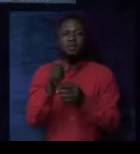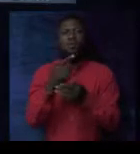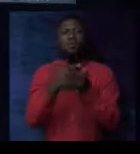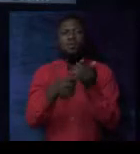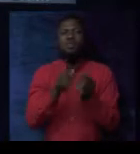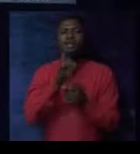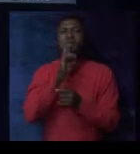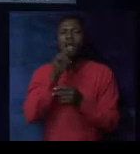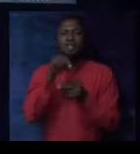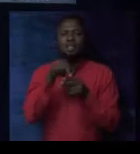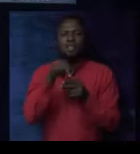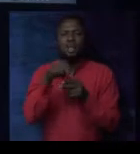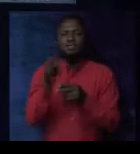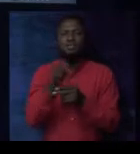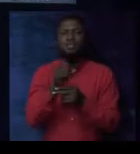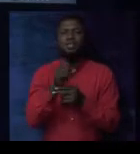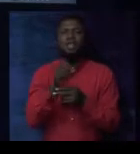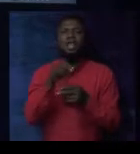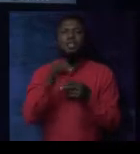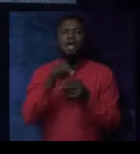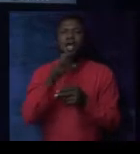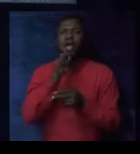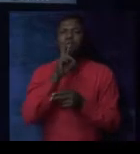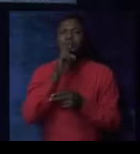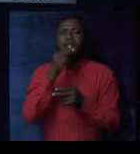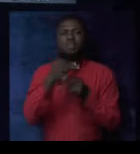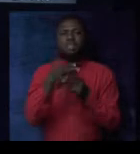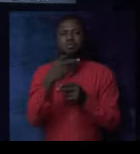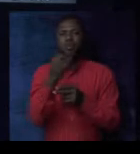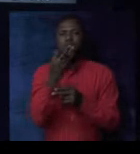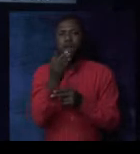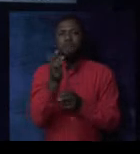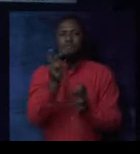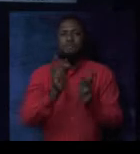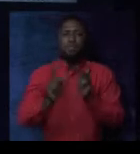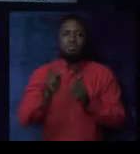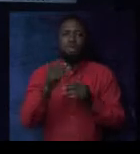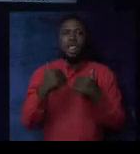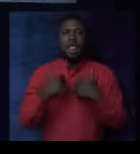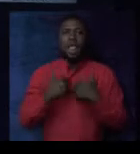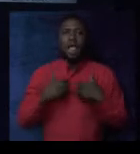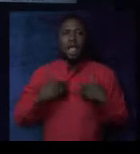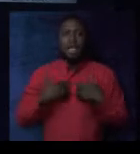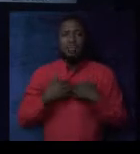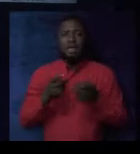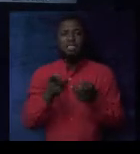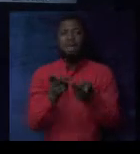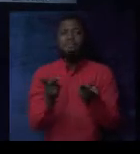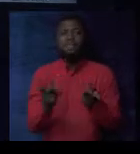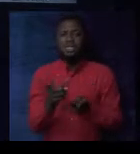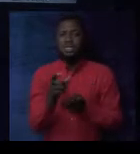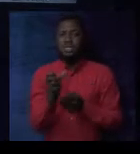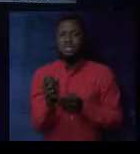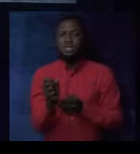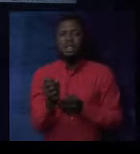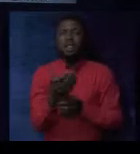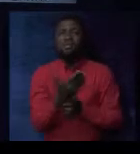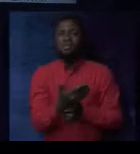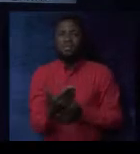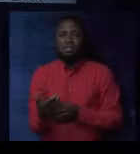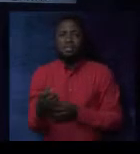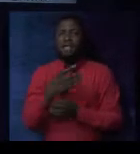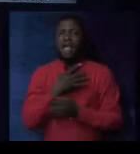Nouns. What are nouns? Nouns are names of people, animals,